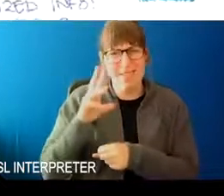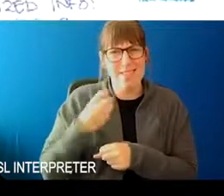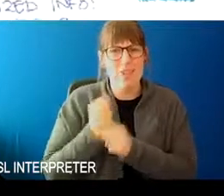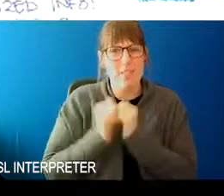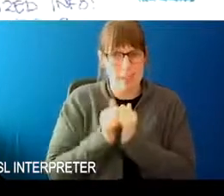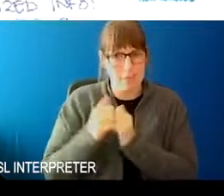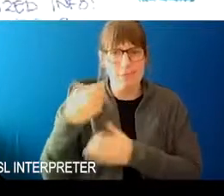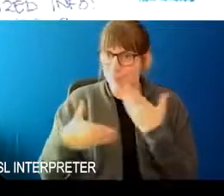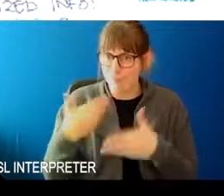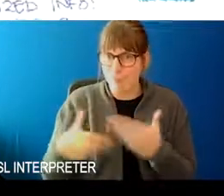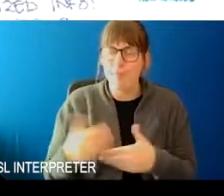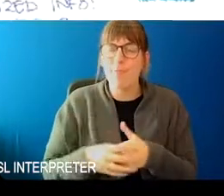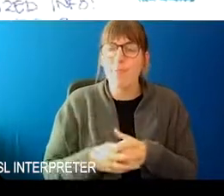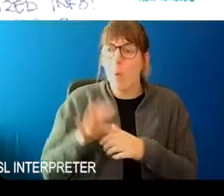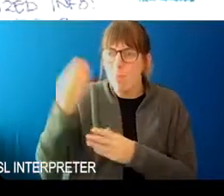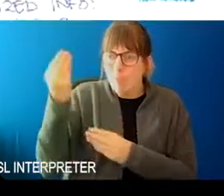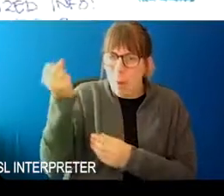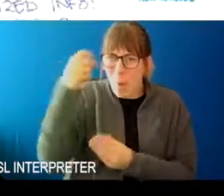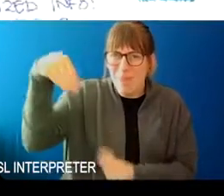the last 5 or 6 years,